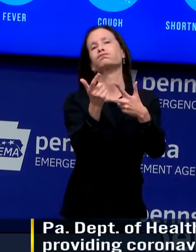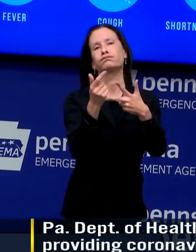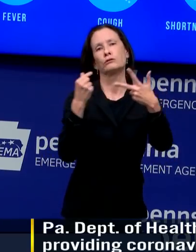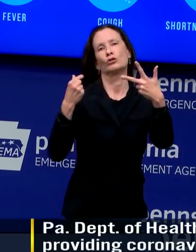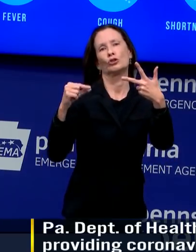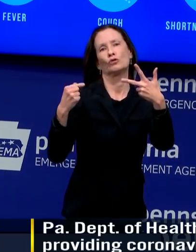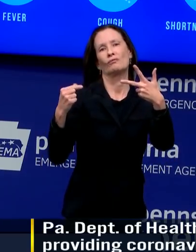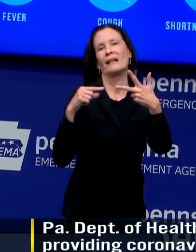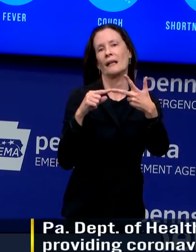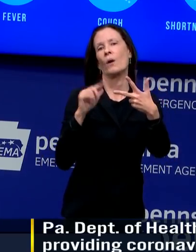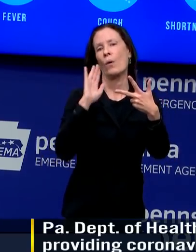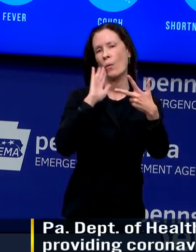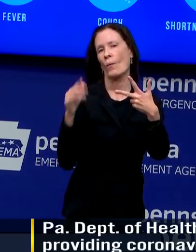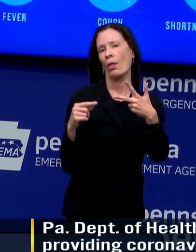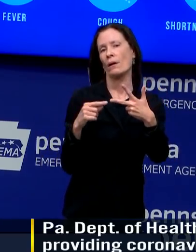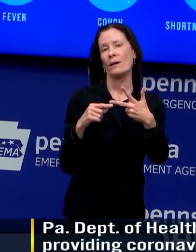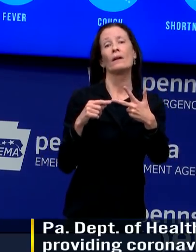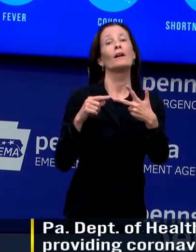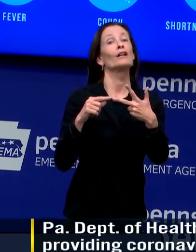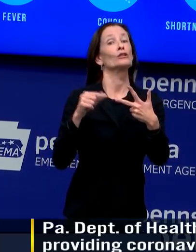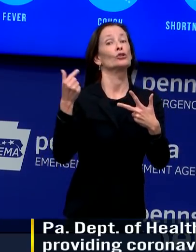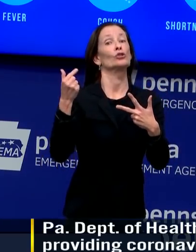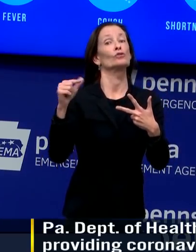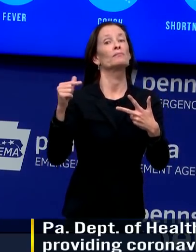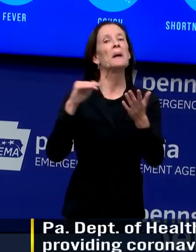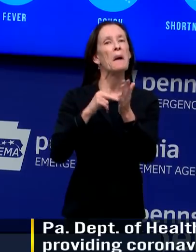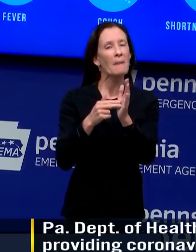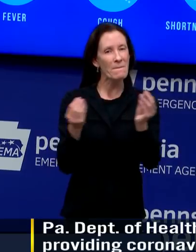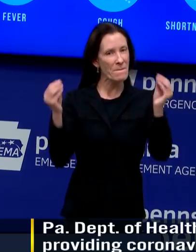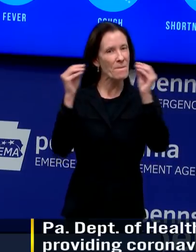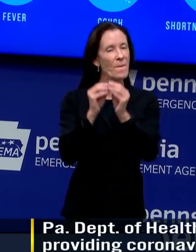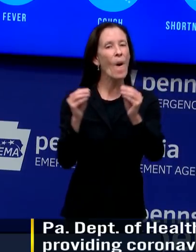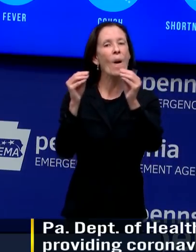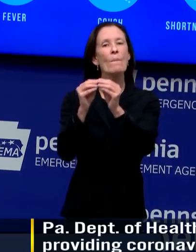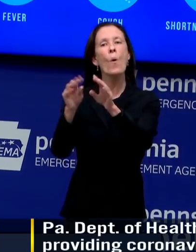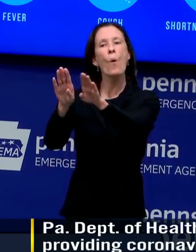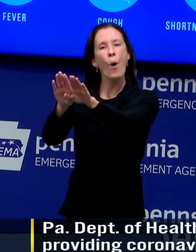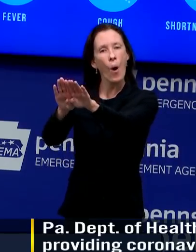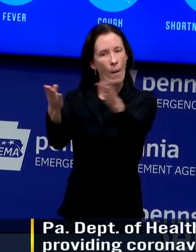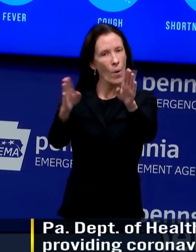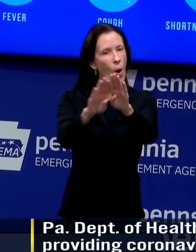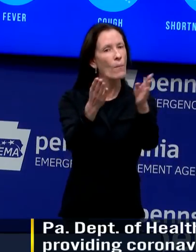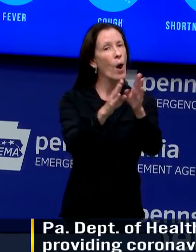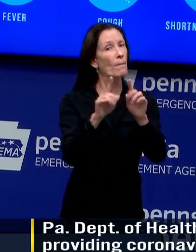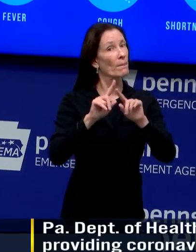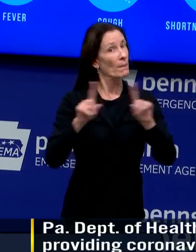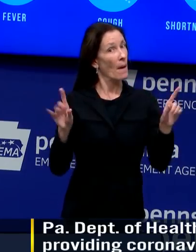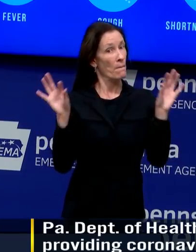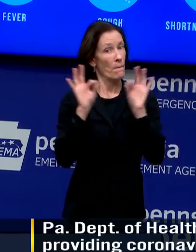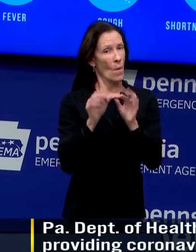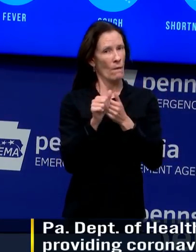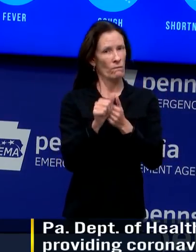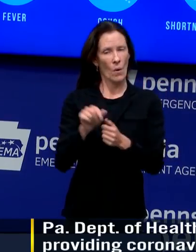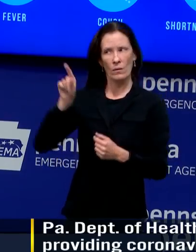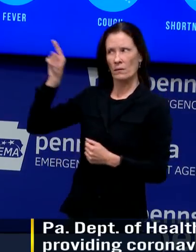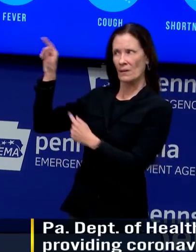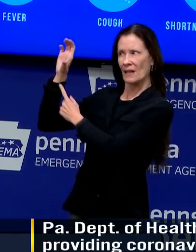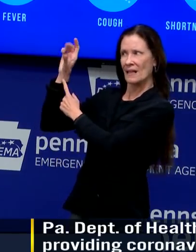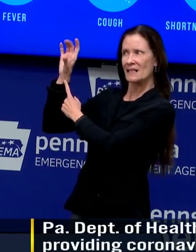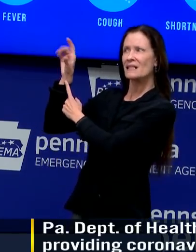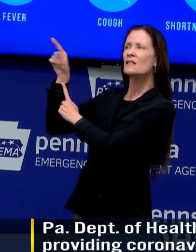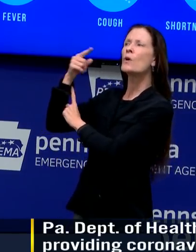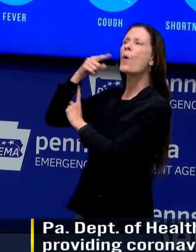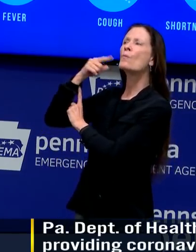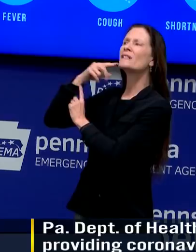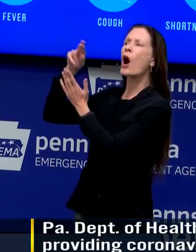recommending it when a region reaches this green phase. These steps will be in combination with a regional approach. If Southeast